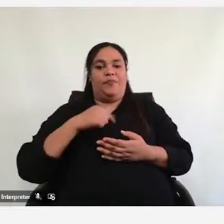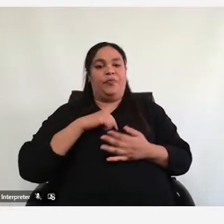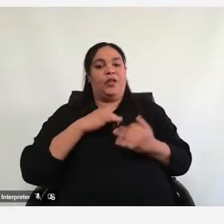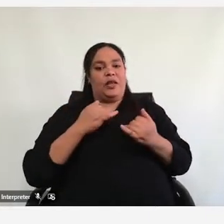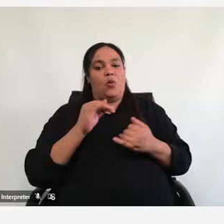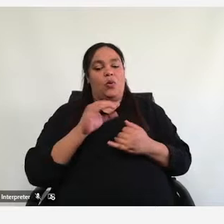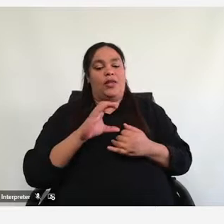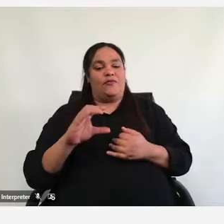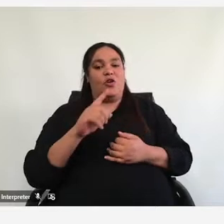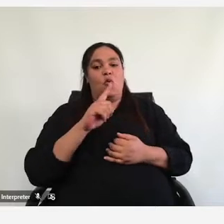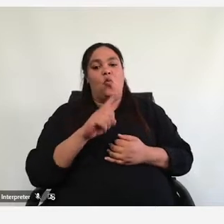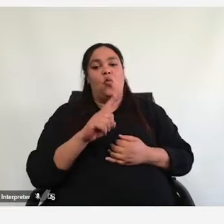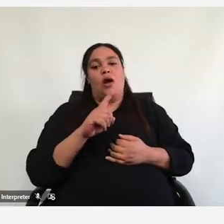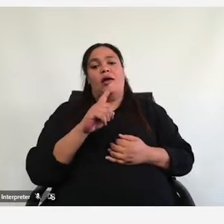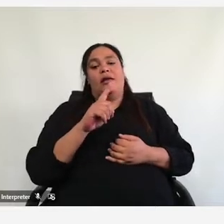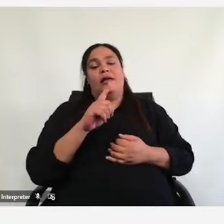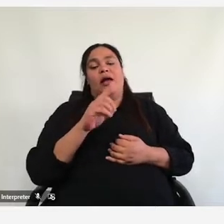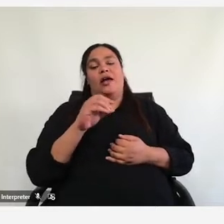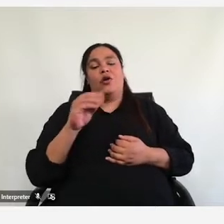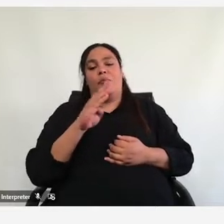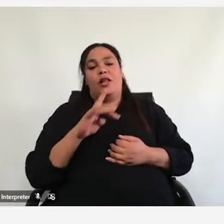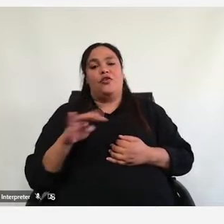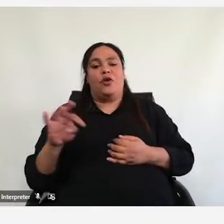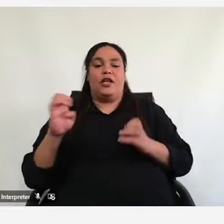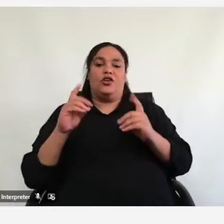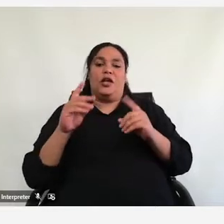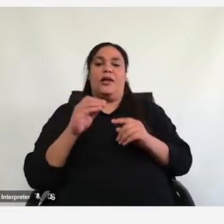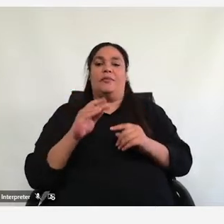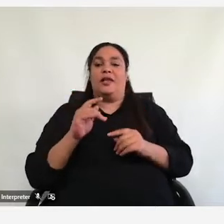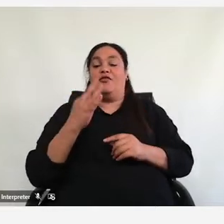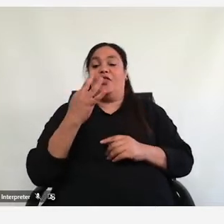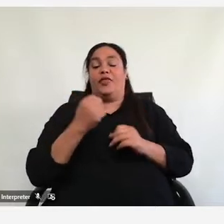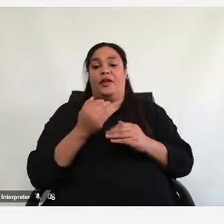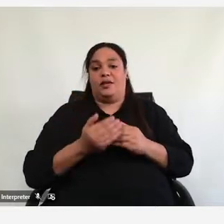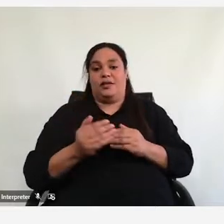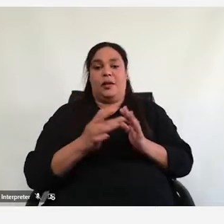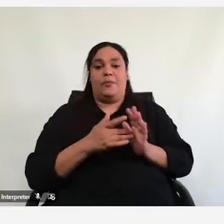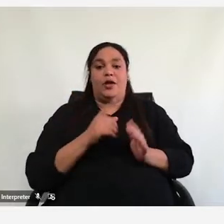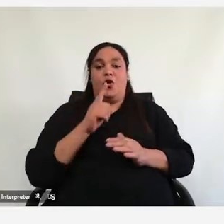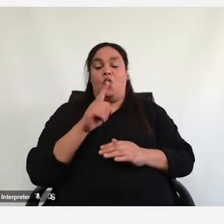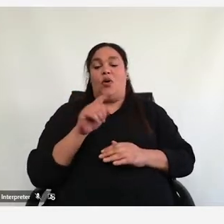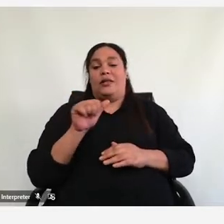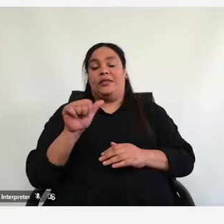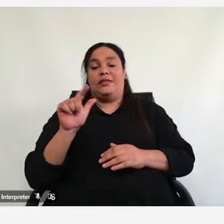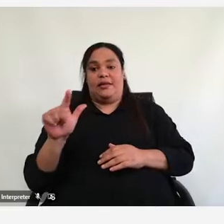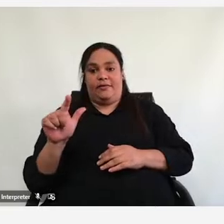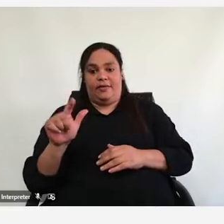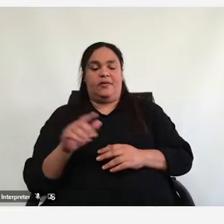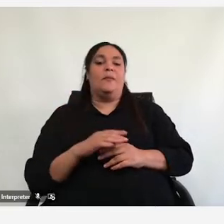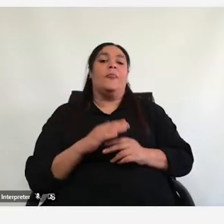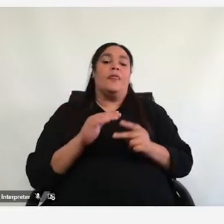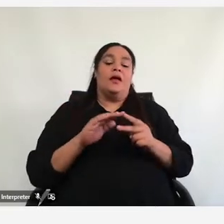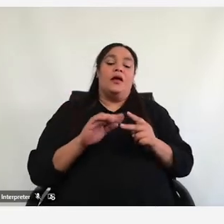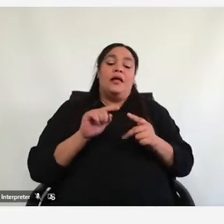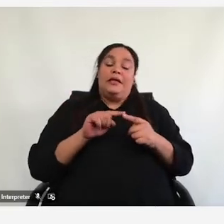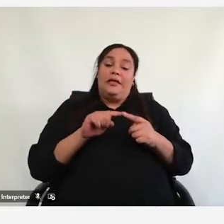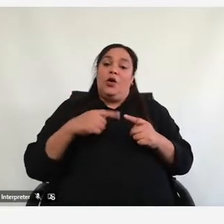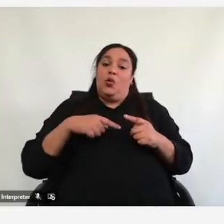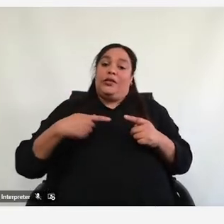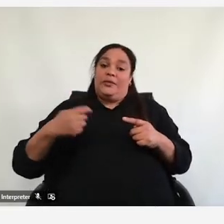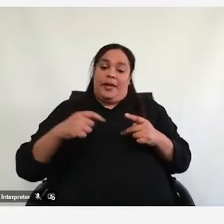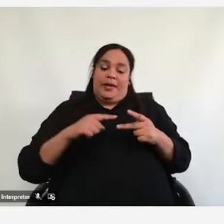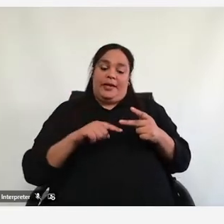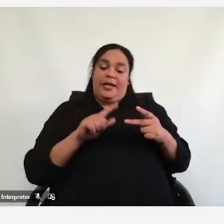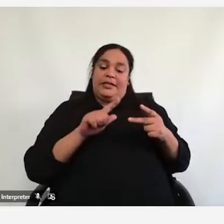invest 101 billion Rand on education over the MTEF for the 3 years, page 167, of which we will spend